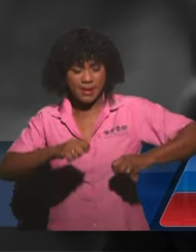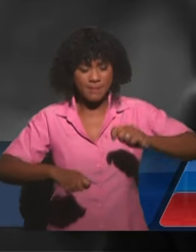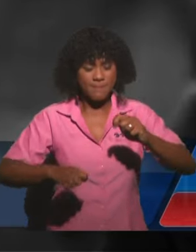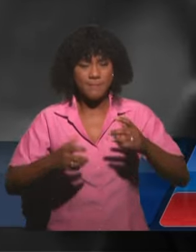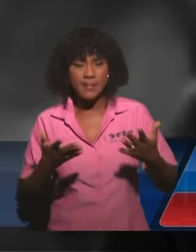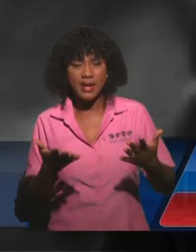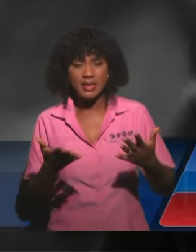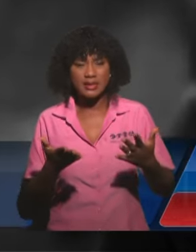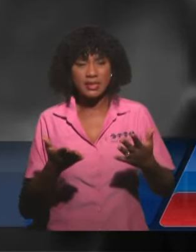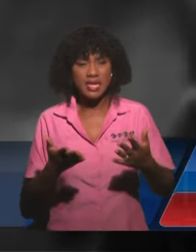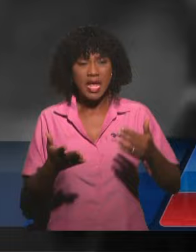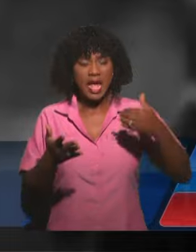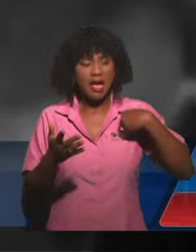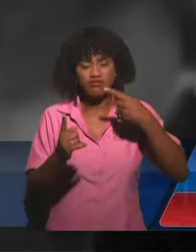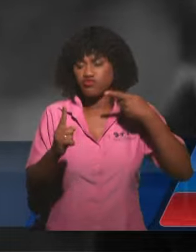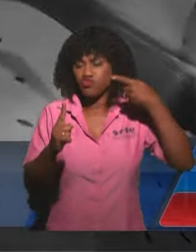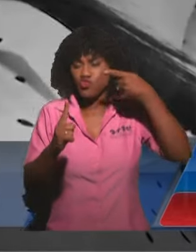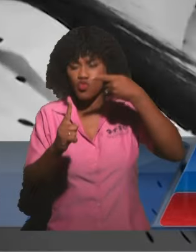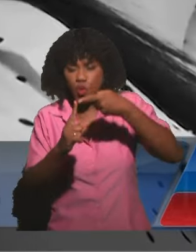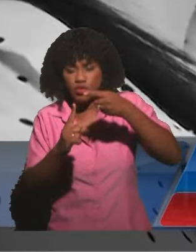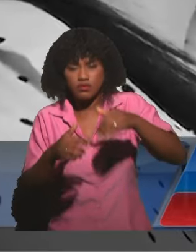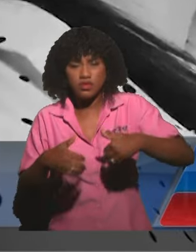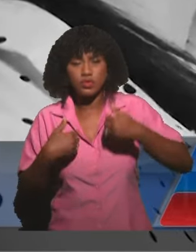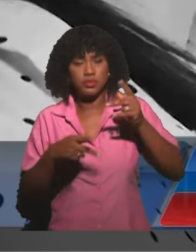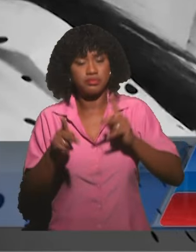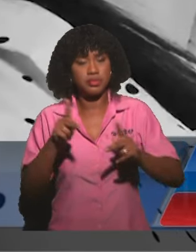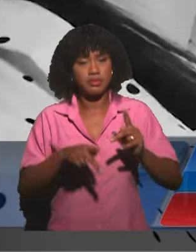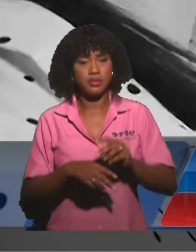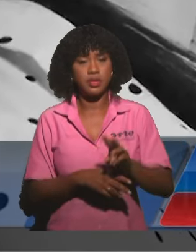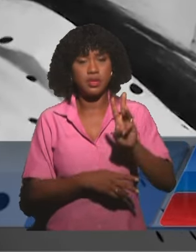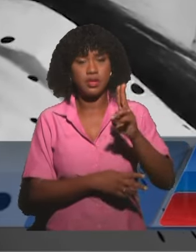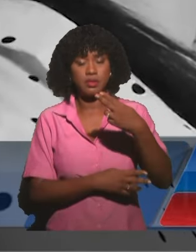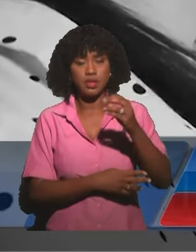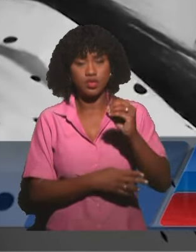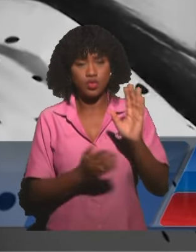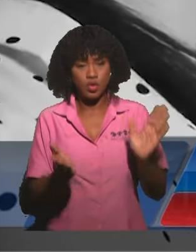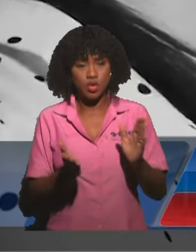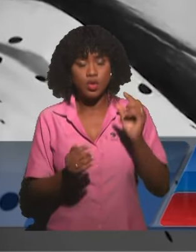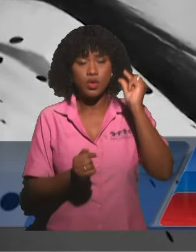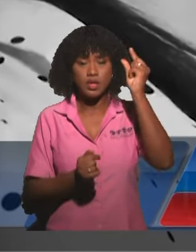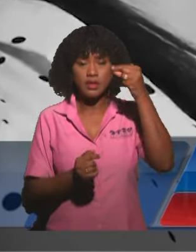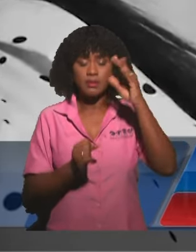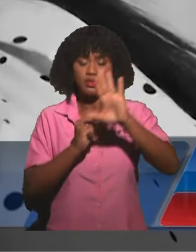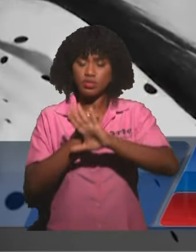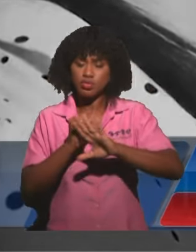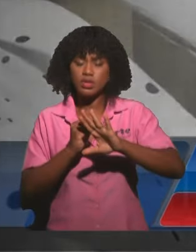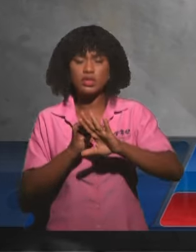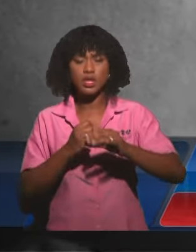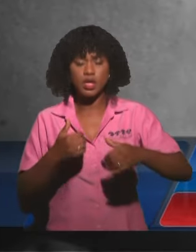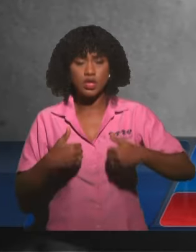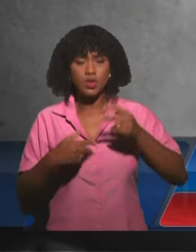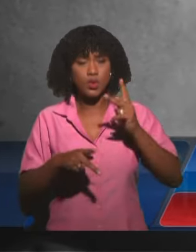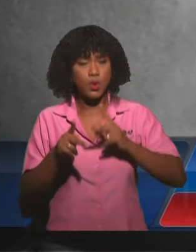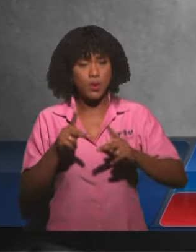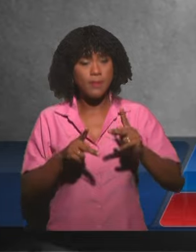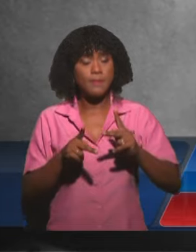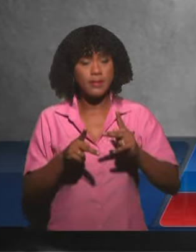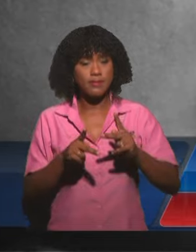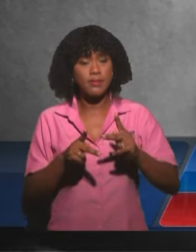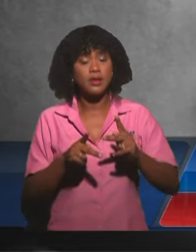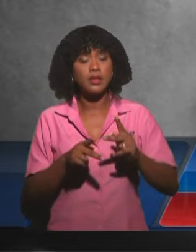instruments, setting yourselves goals as young people. The WHO is urging governments to protect young people from the uptake of